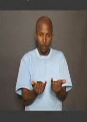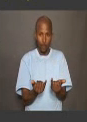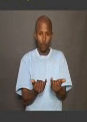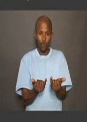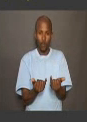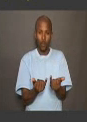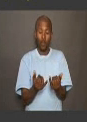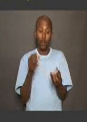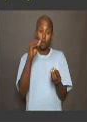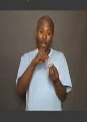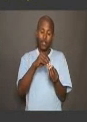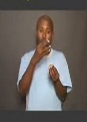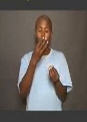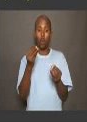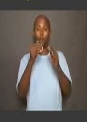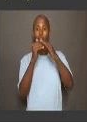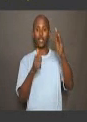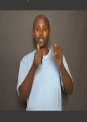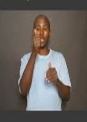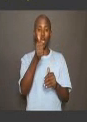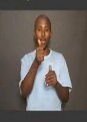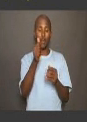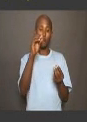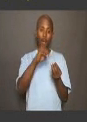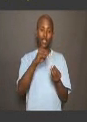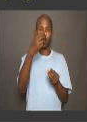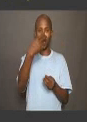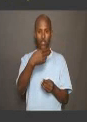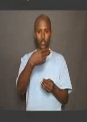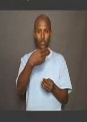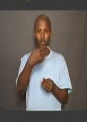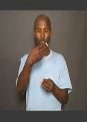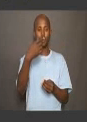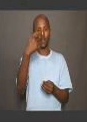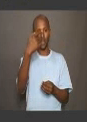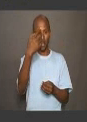at plus or minus a plus hk.